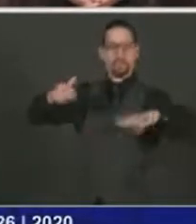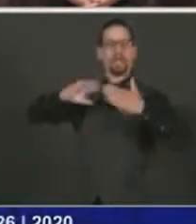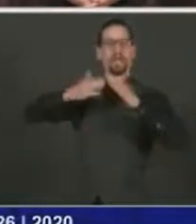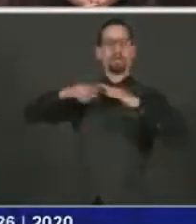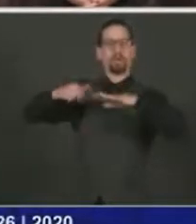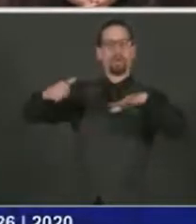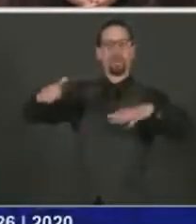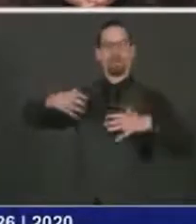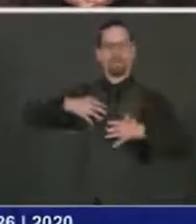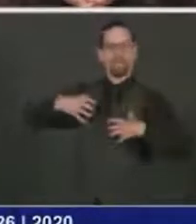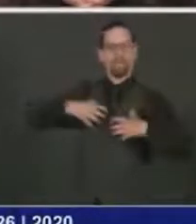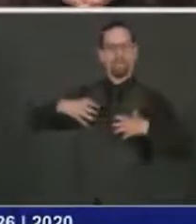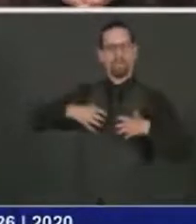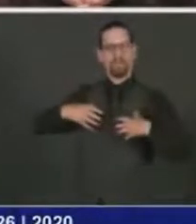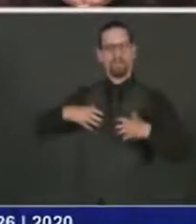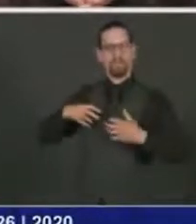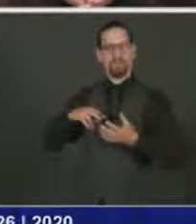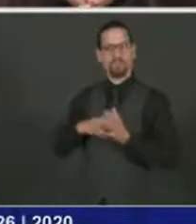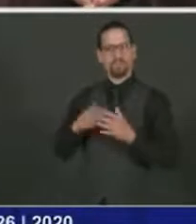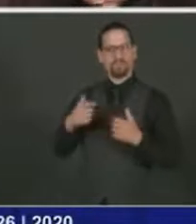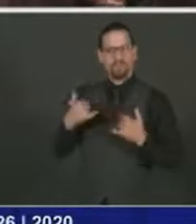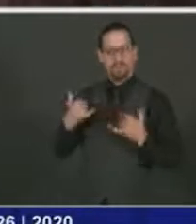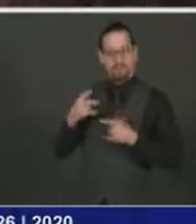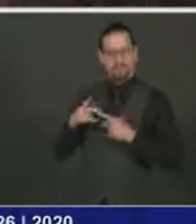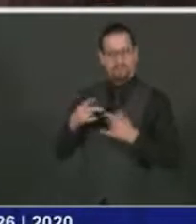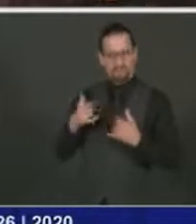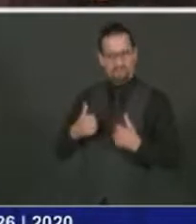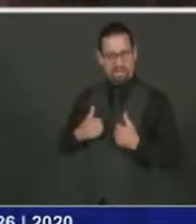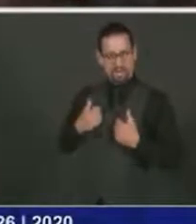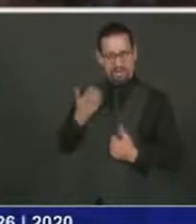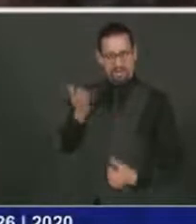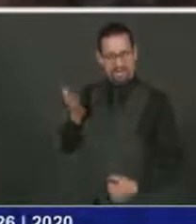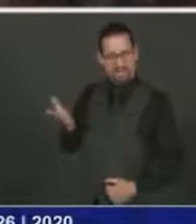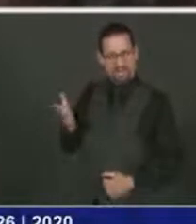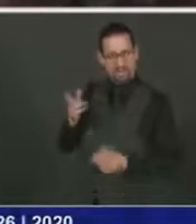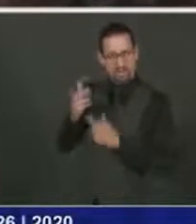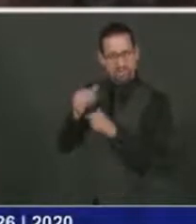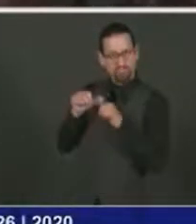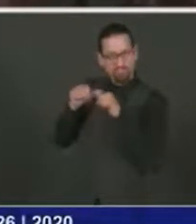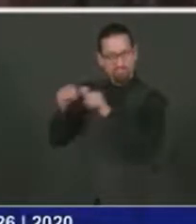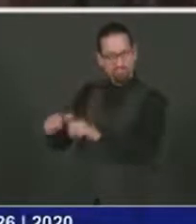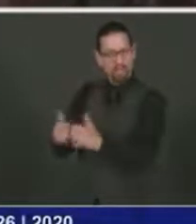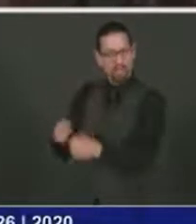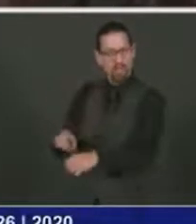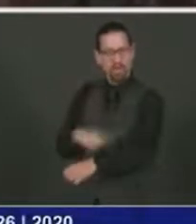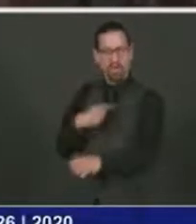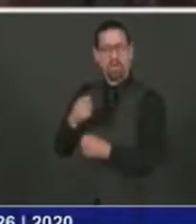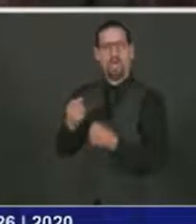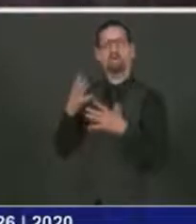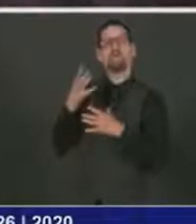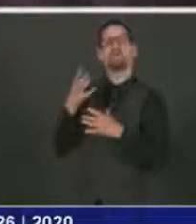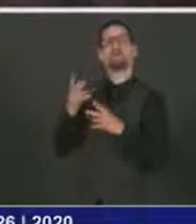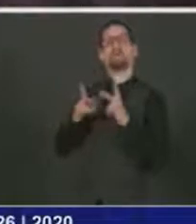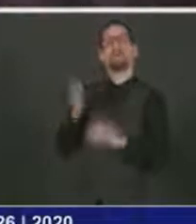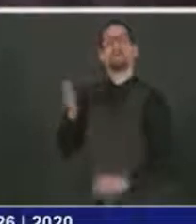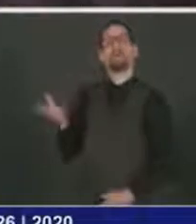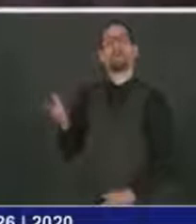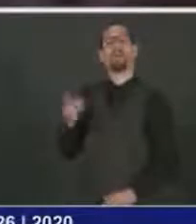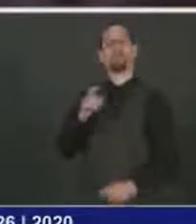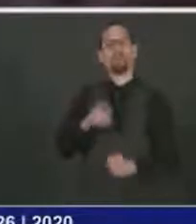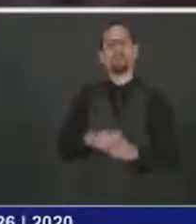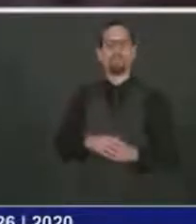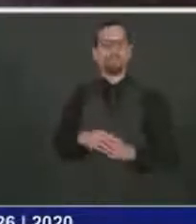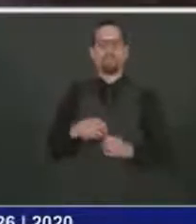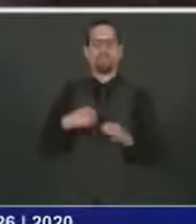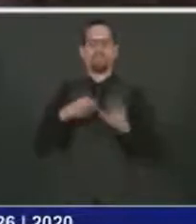kept in these hotels? And how many people do you have in these hotels? Yeah, I'm going to let Brett answer the details, and then I